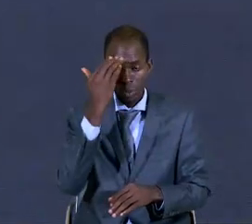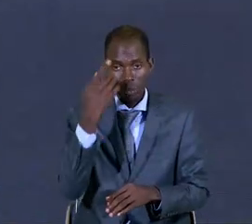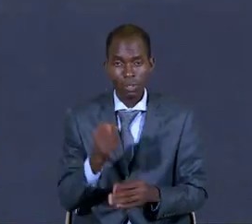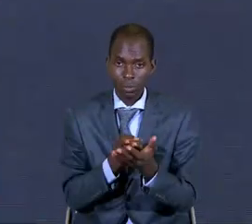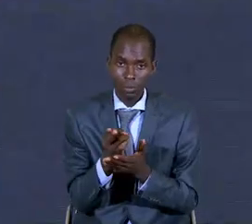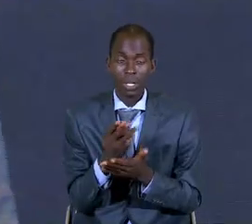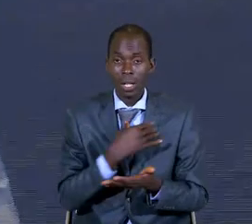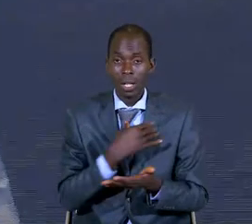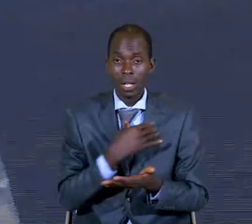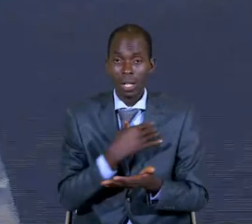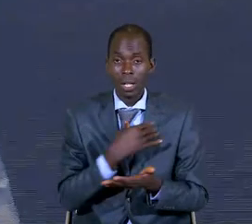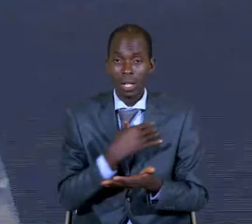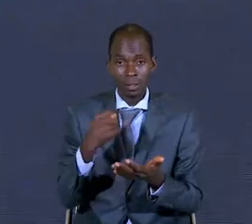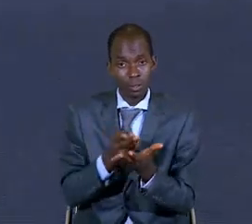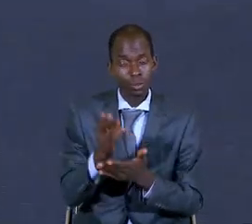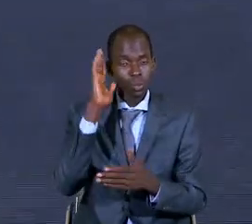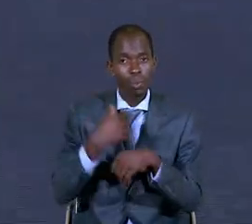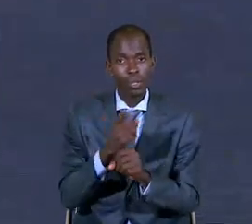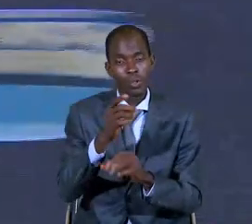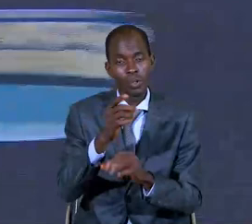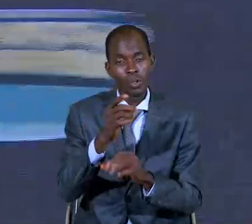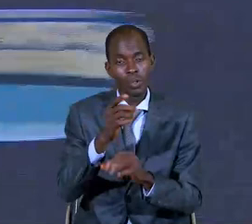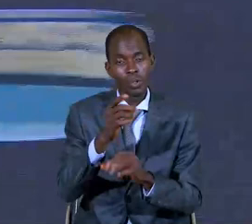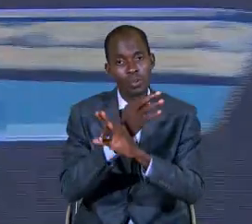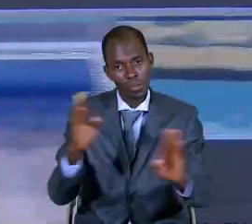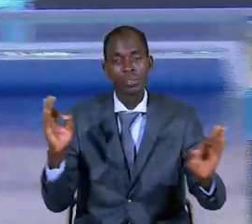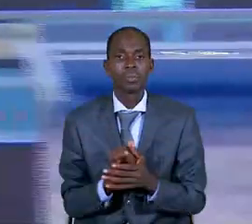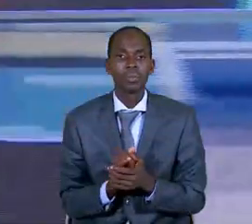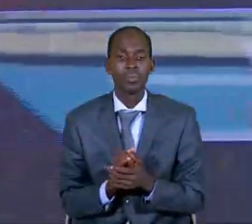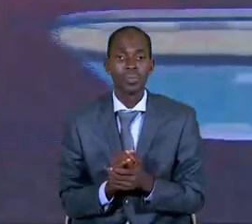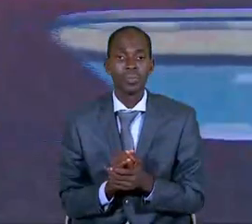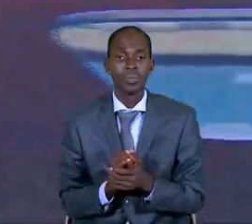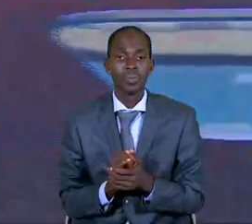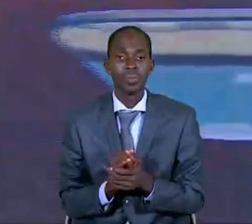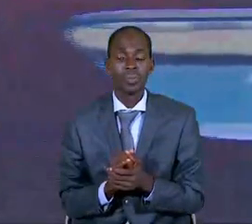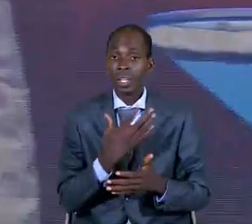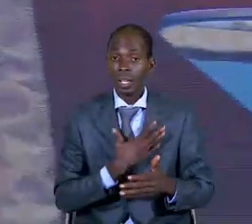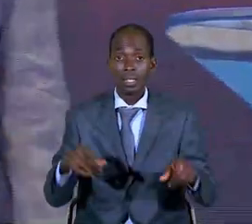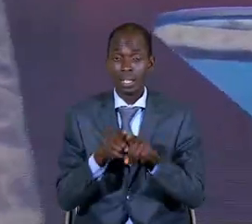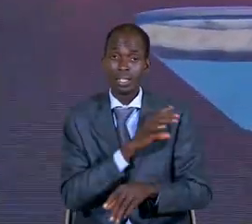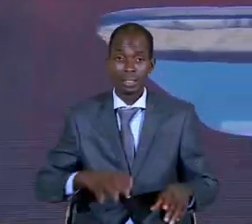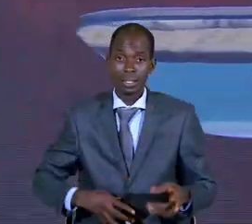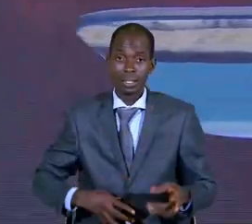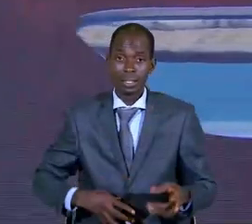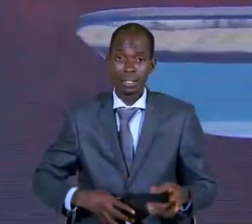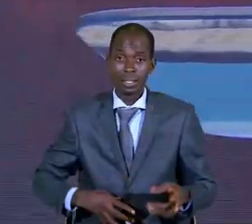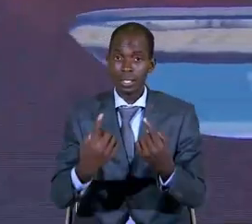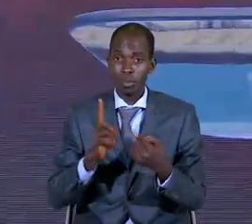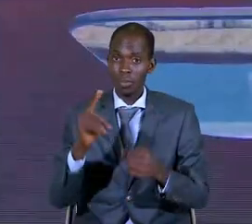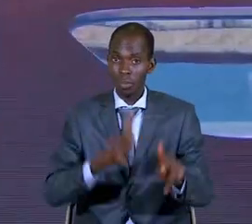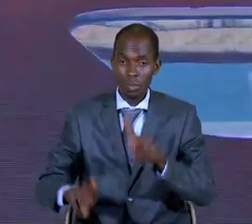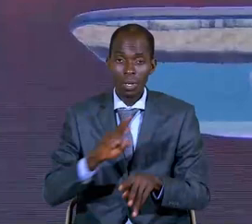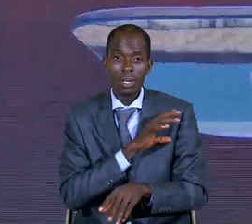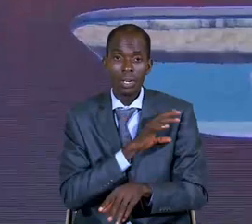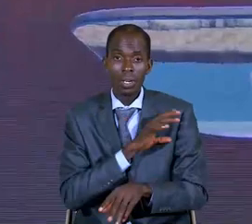truth, and the truth shall make you free. As Christ came to the people, he